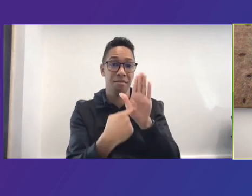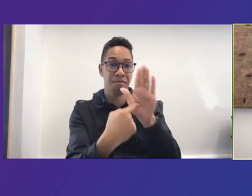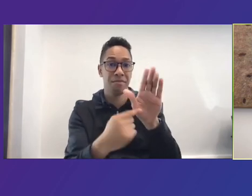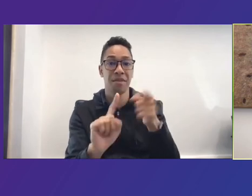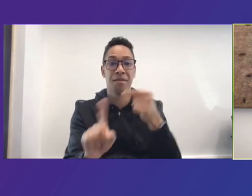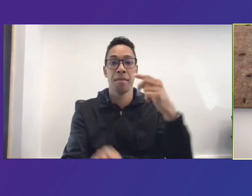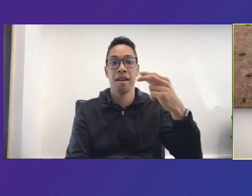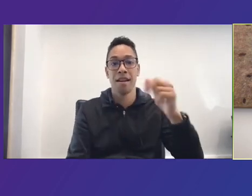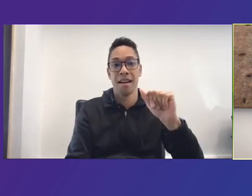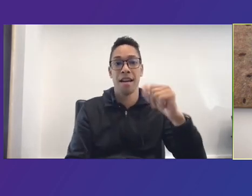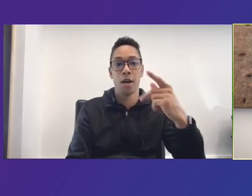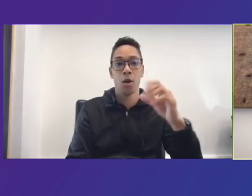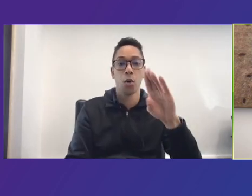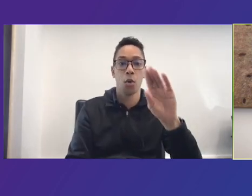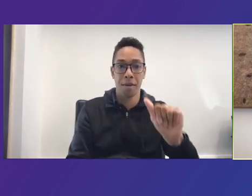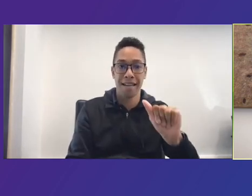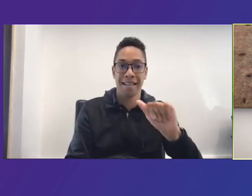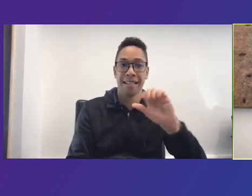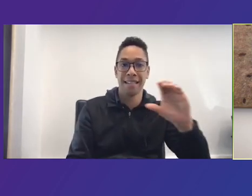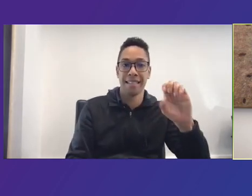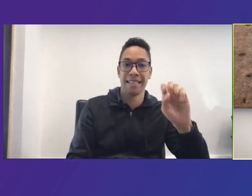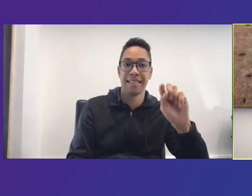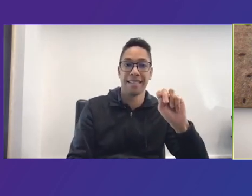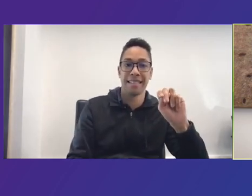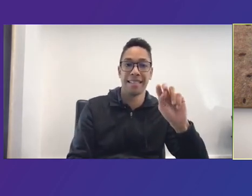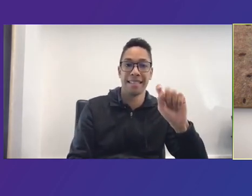Center for African and